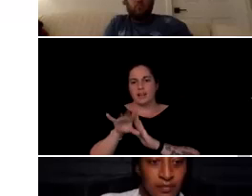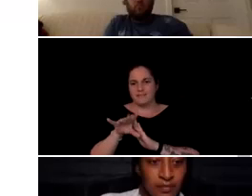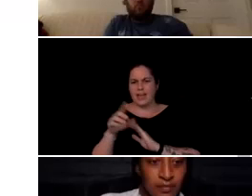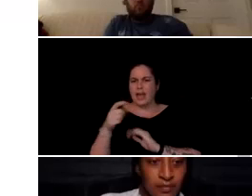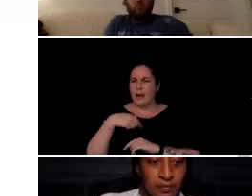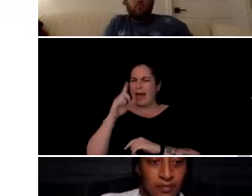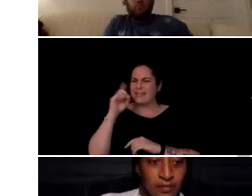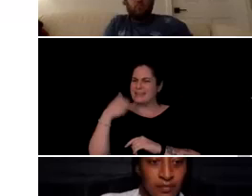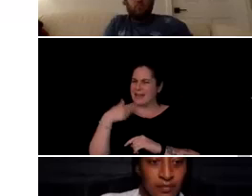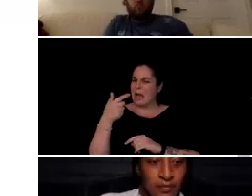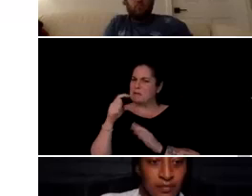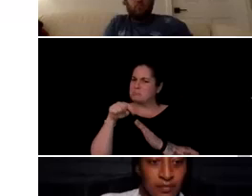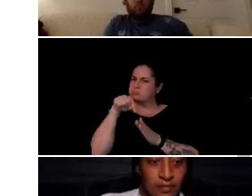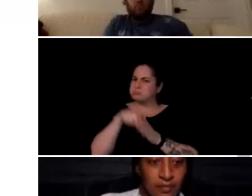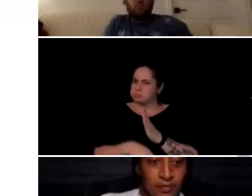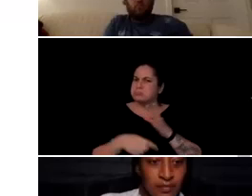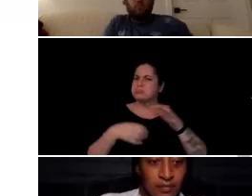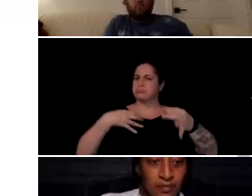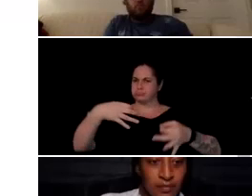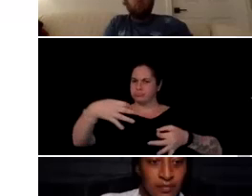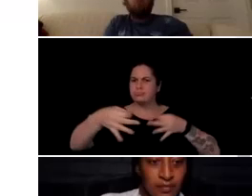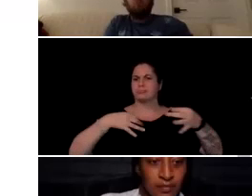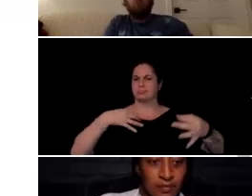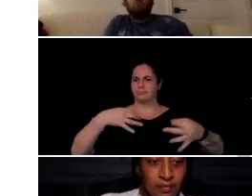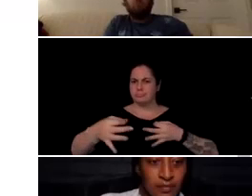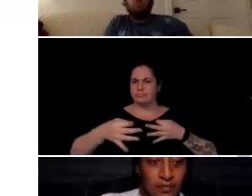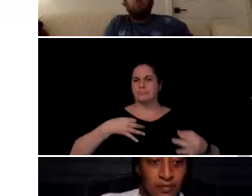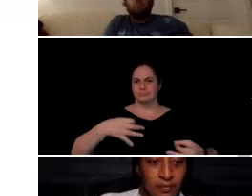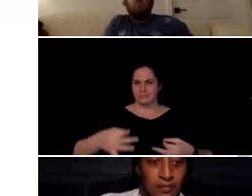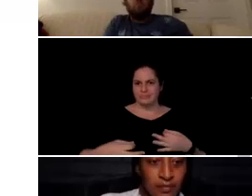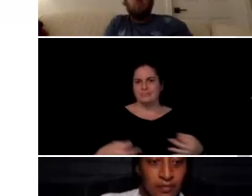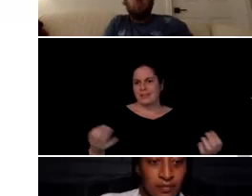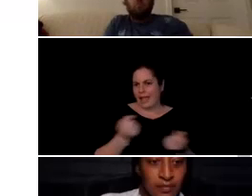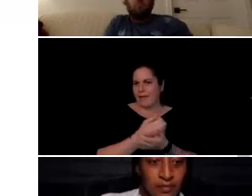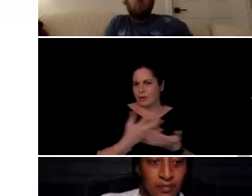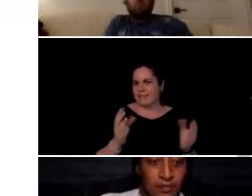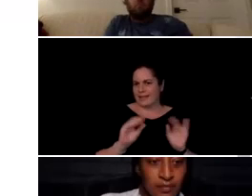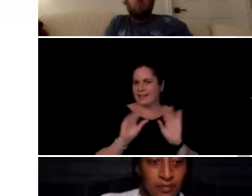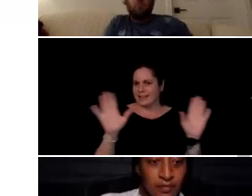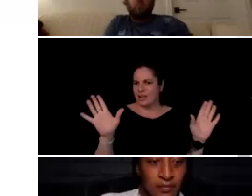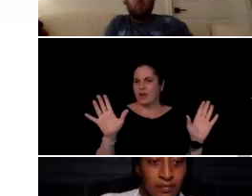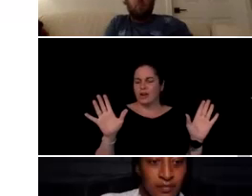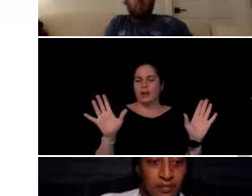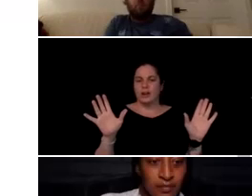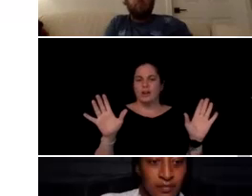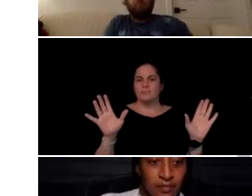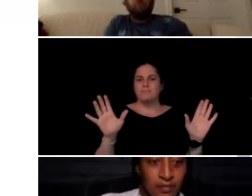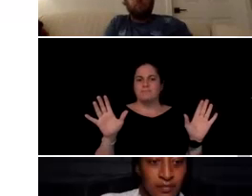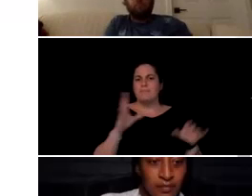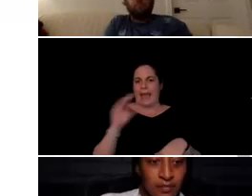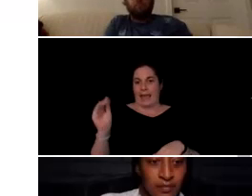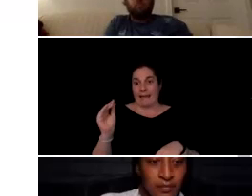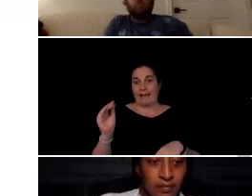job of explaining the summary itself and how we'll score it.